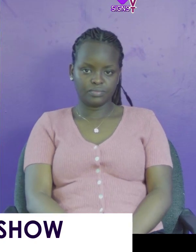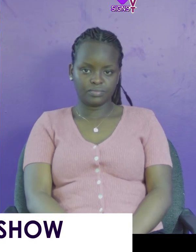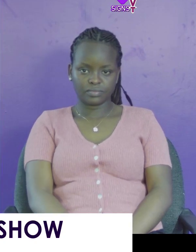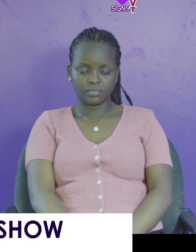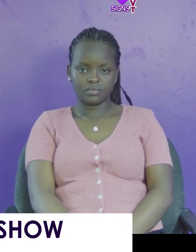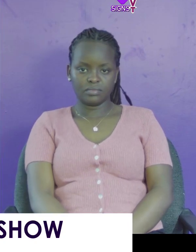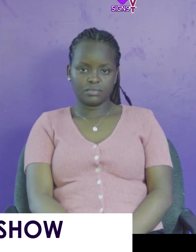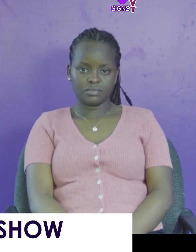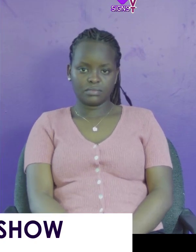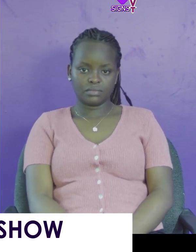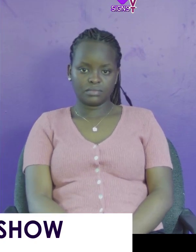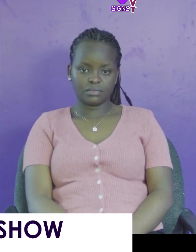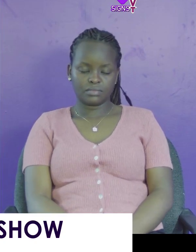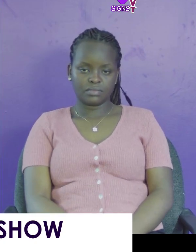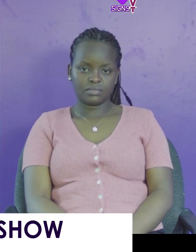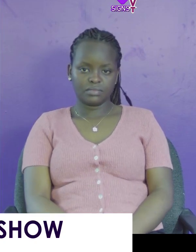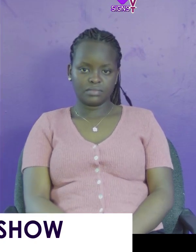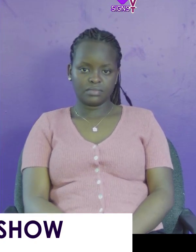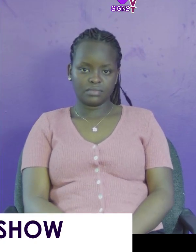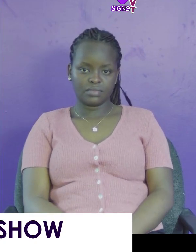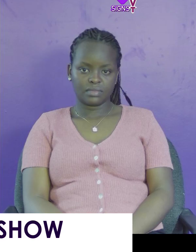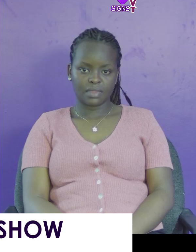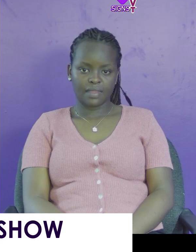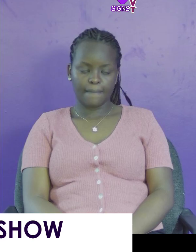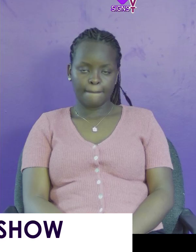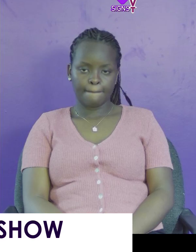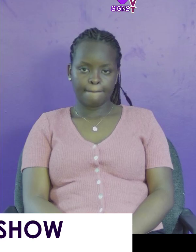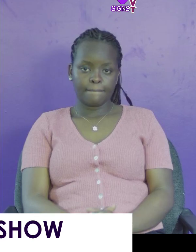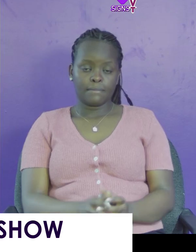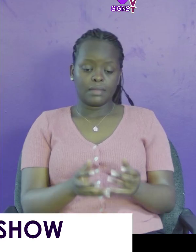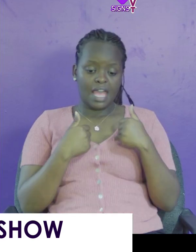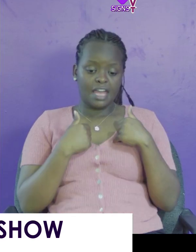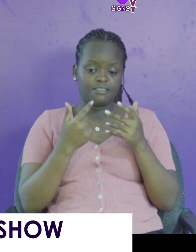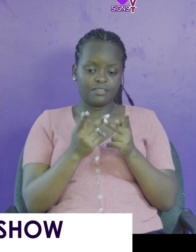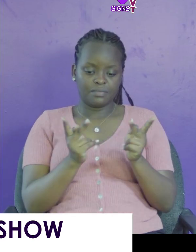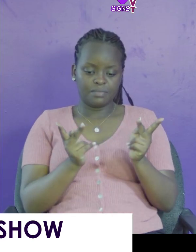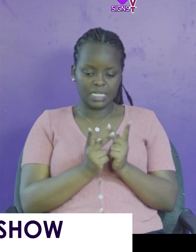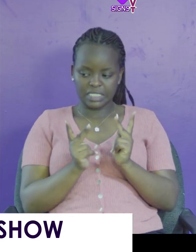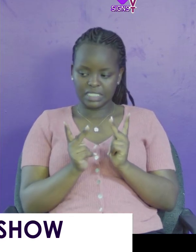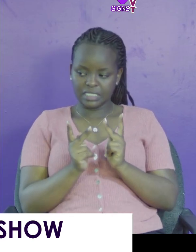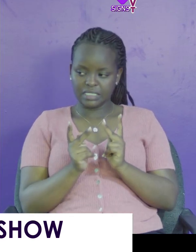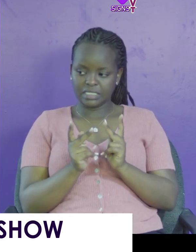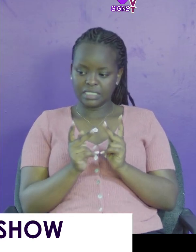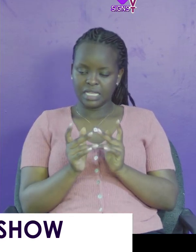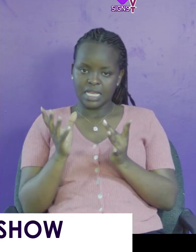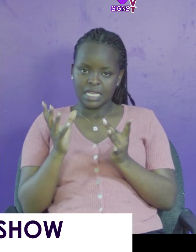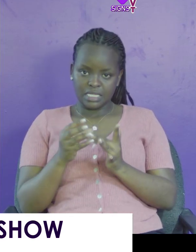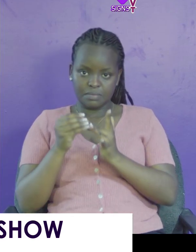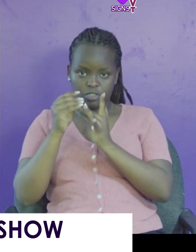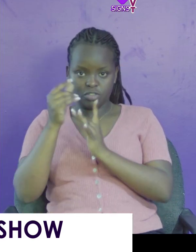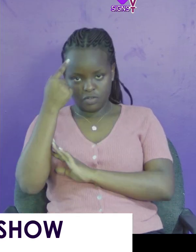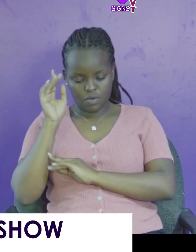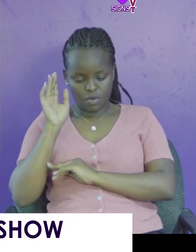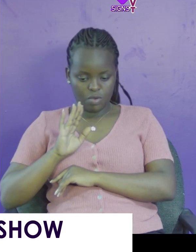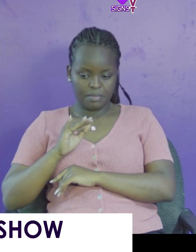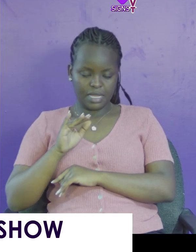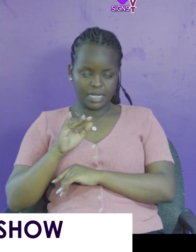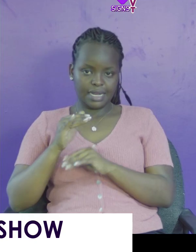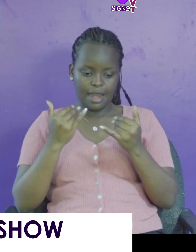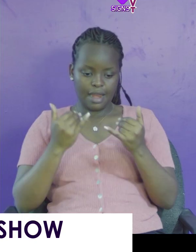Pastor, there are places that are prohibited for women. Still, even with the present culture, we have a struggle